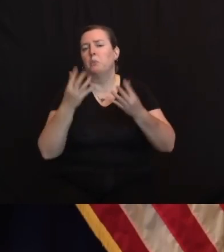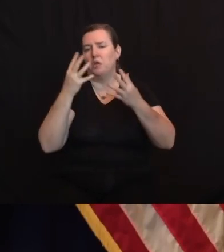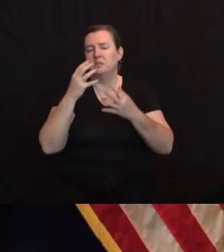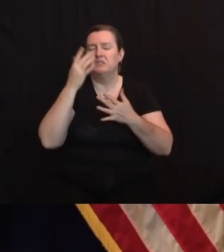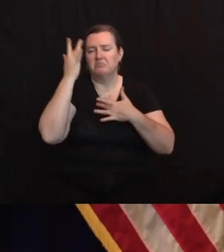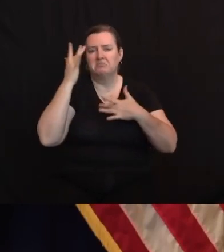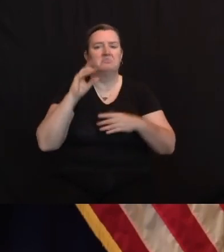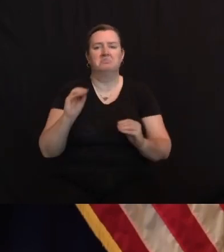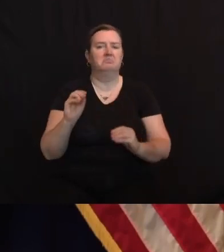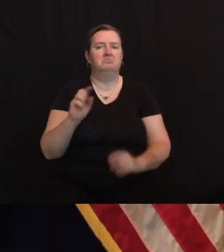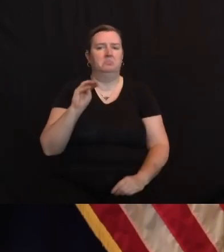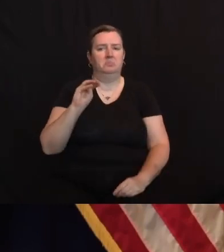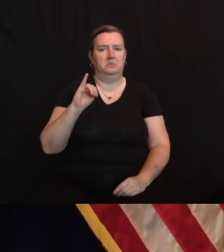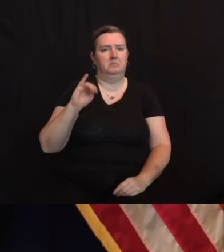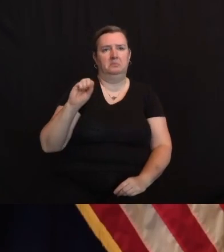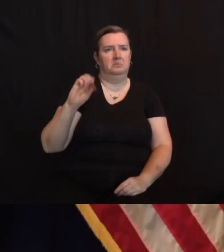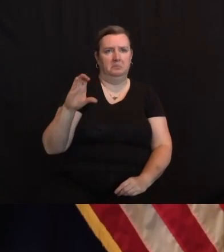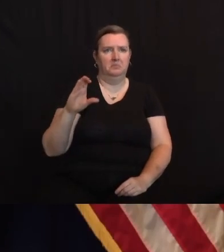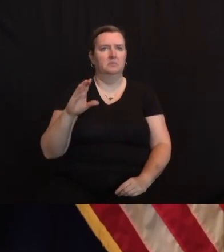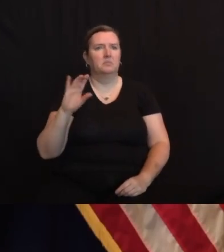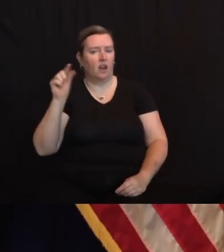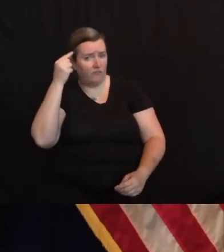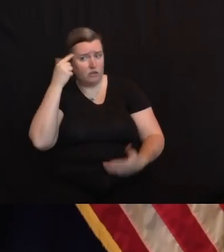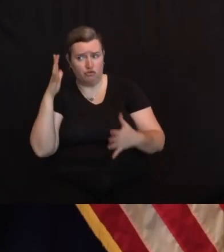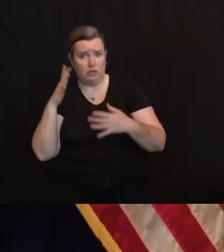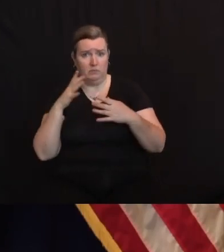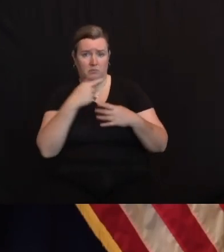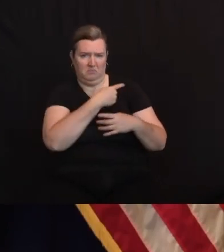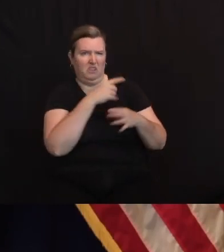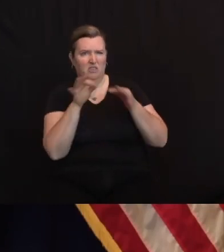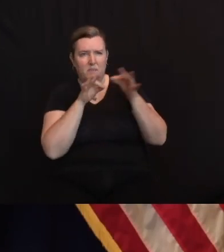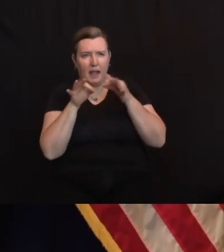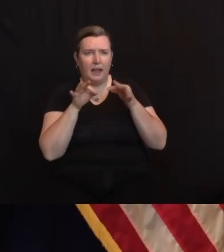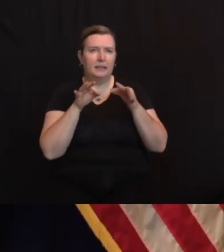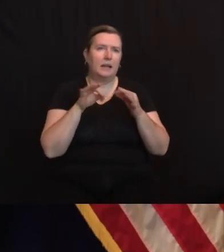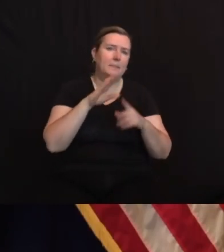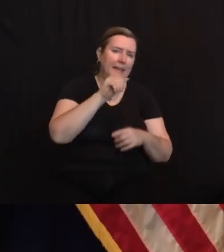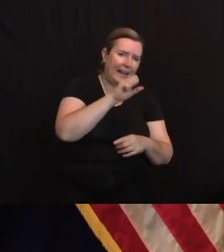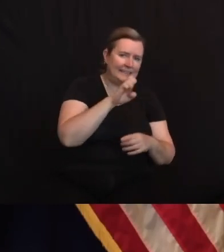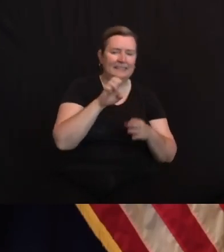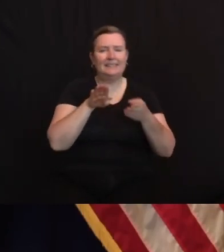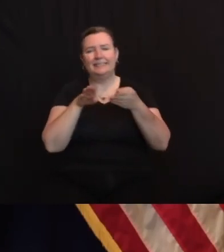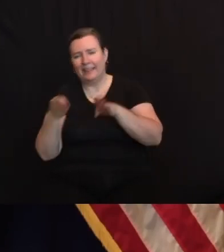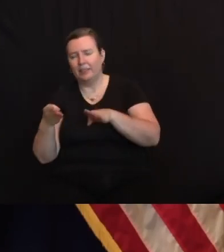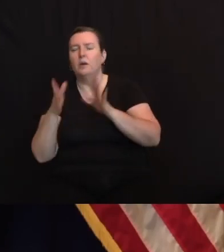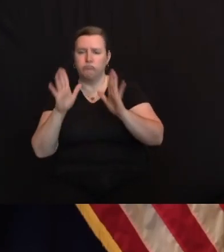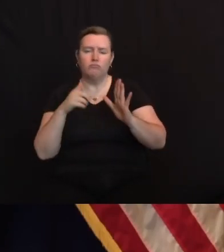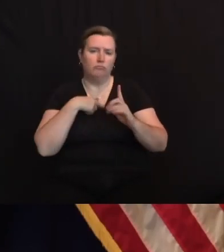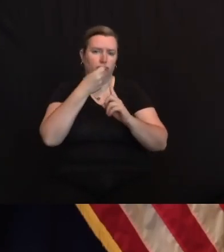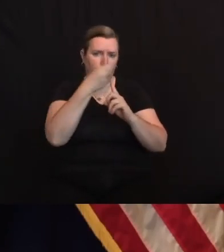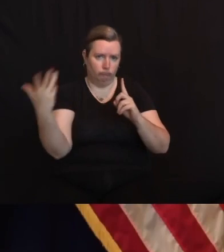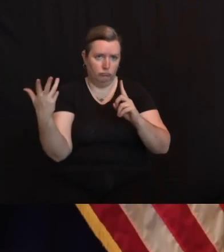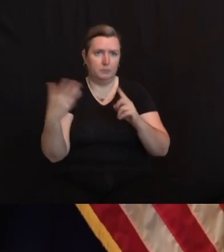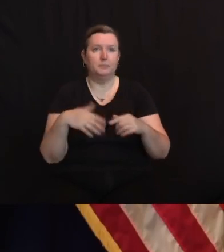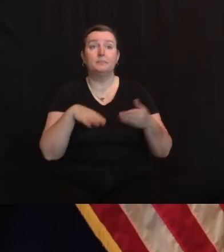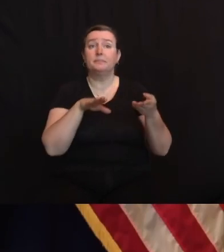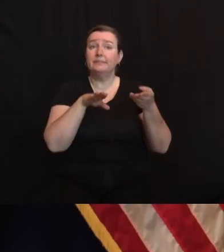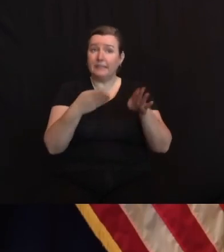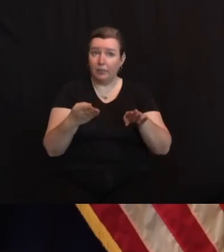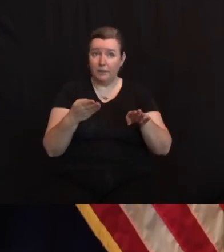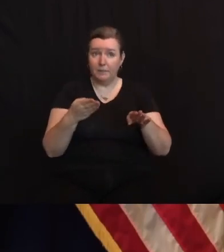children. The governor reviewed the new cases and deaths reported today. In terms of deaths, the breakdown